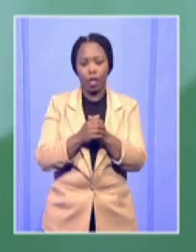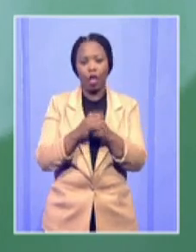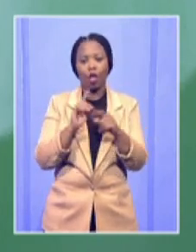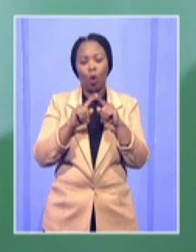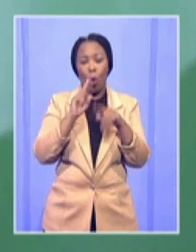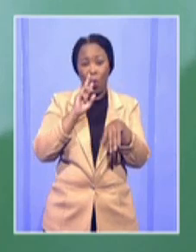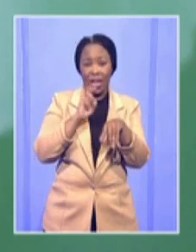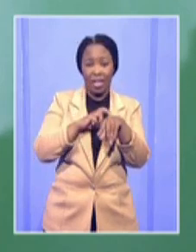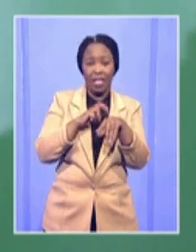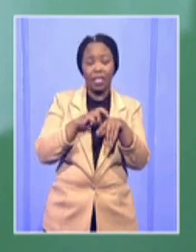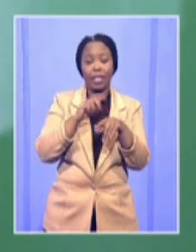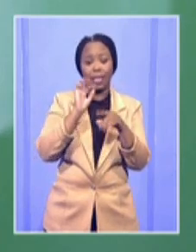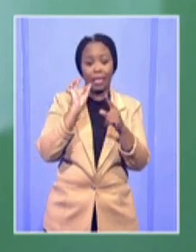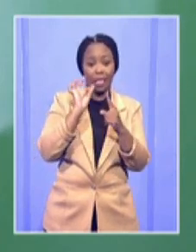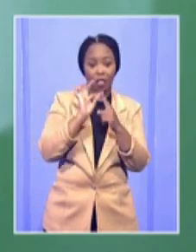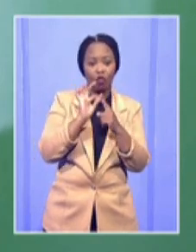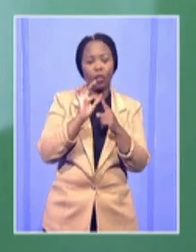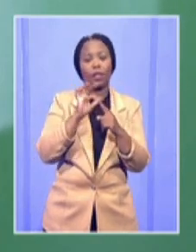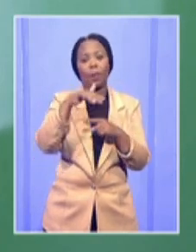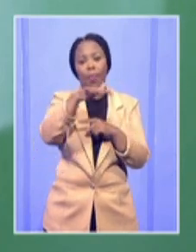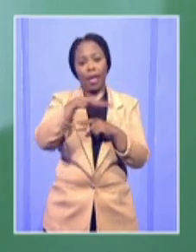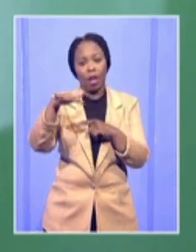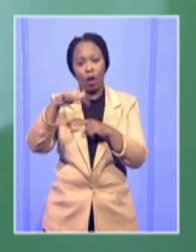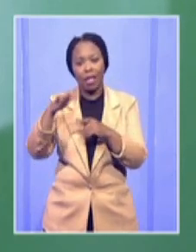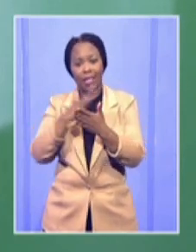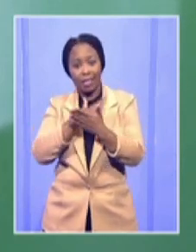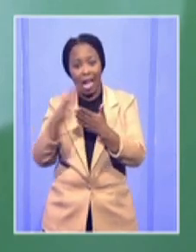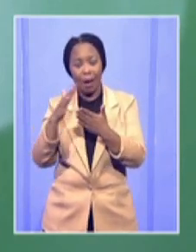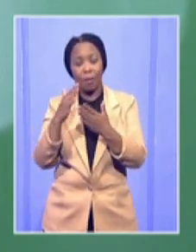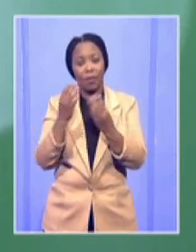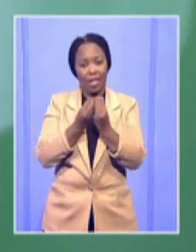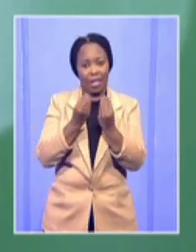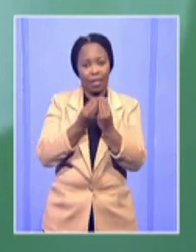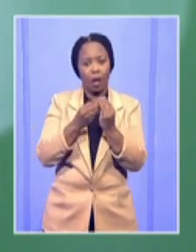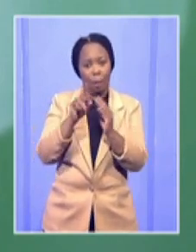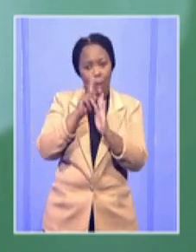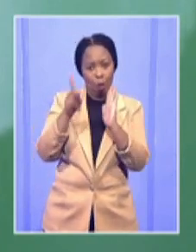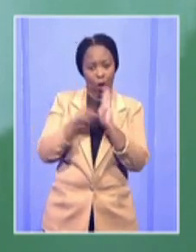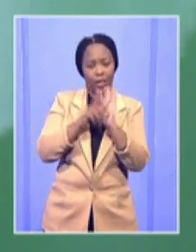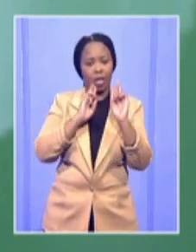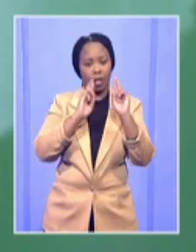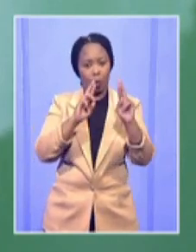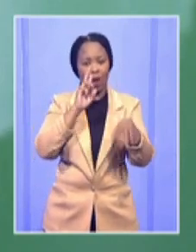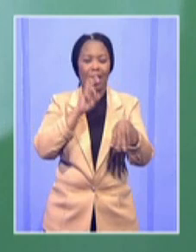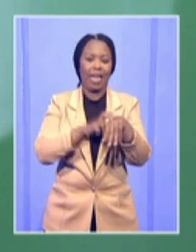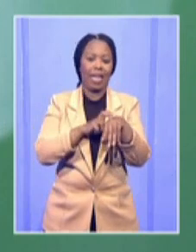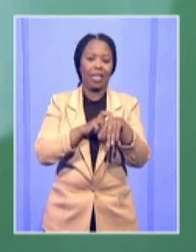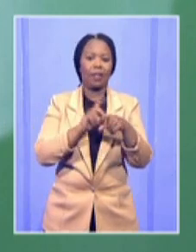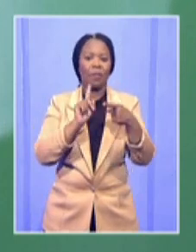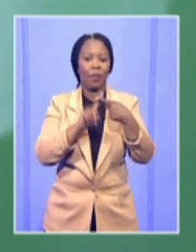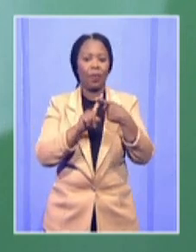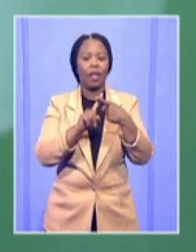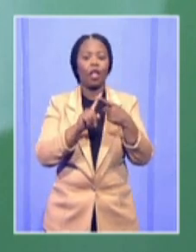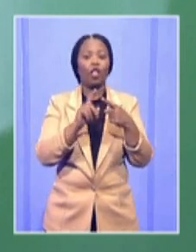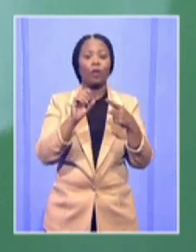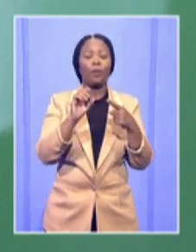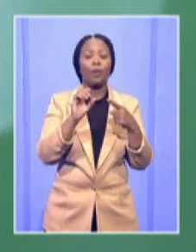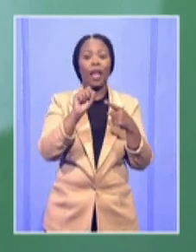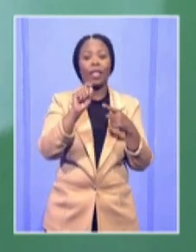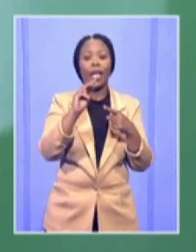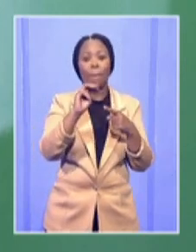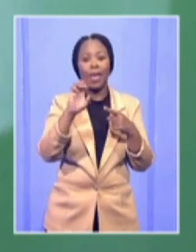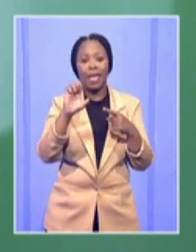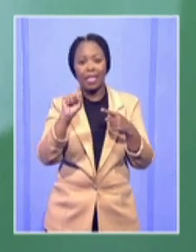some of them require immediate policy responses. These include support for small businesses,